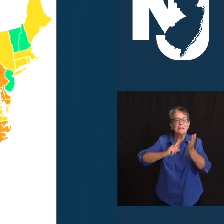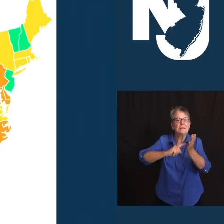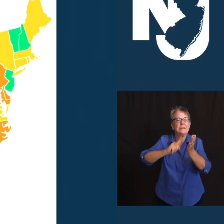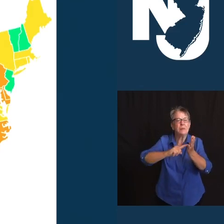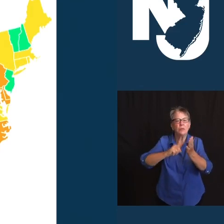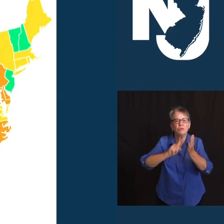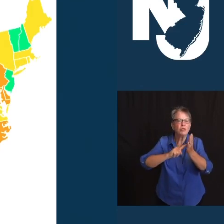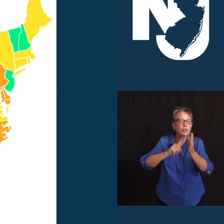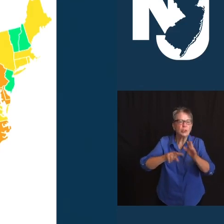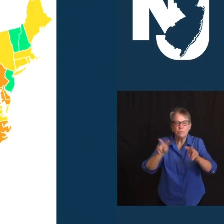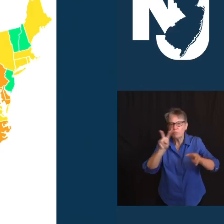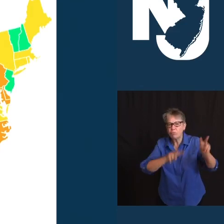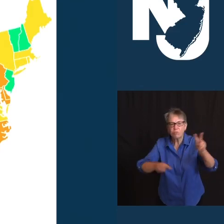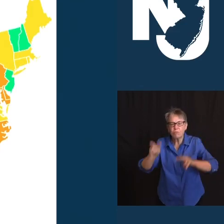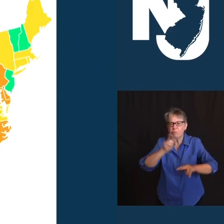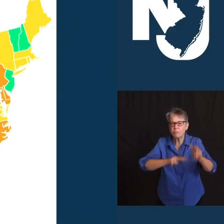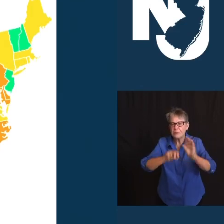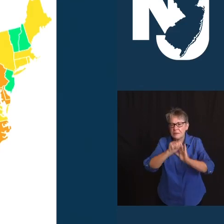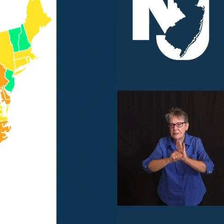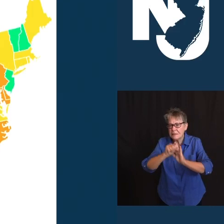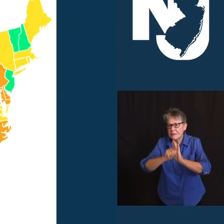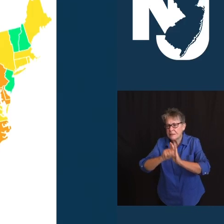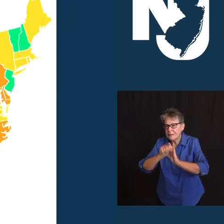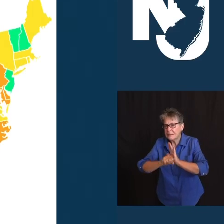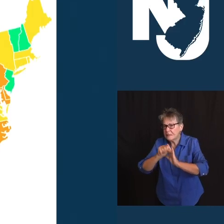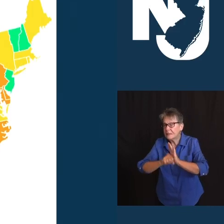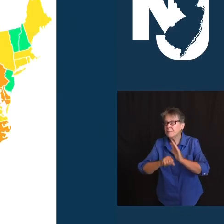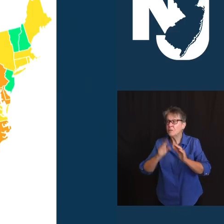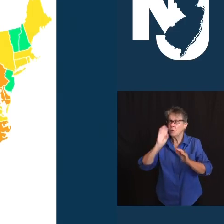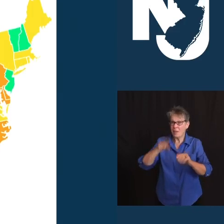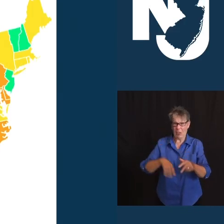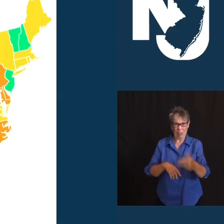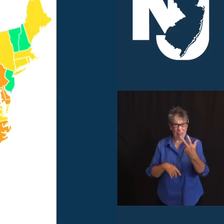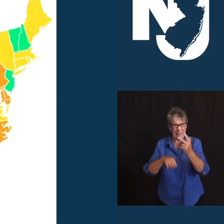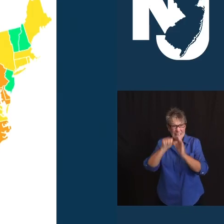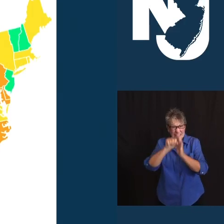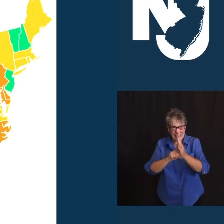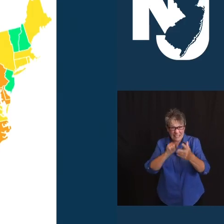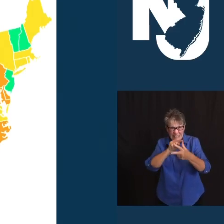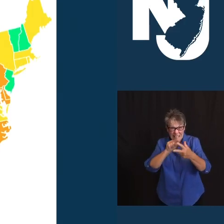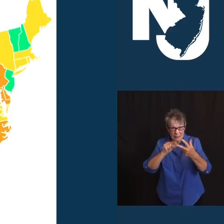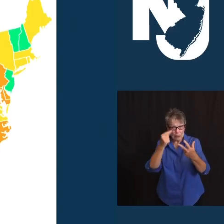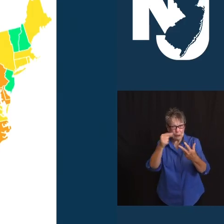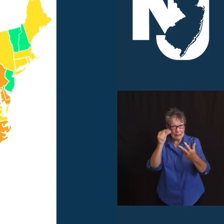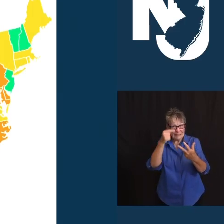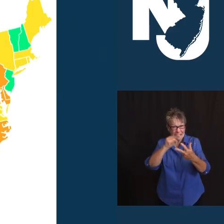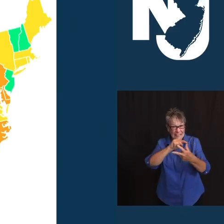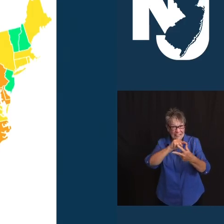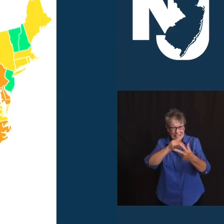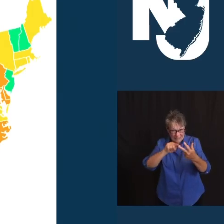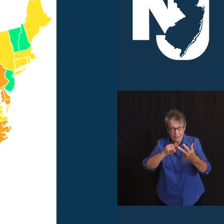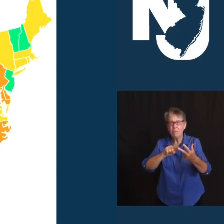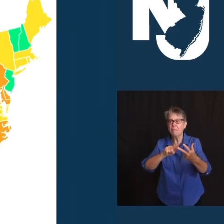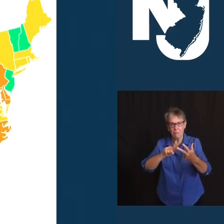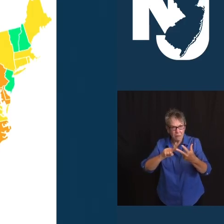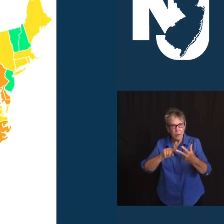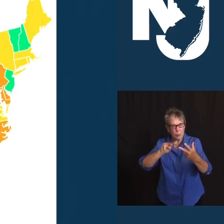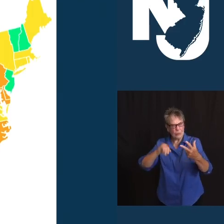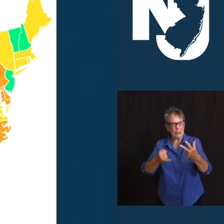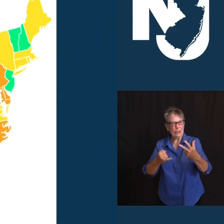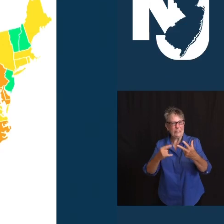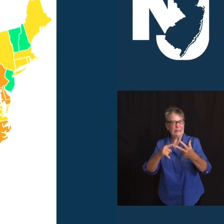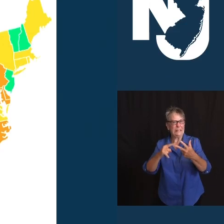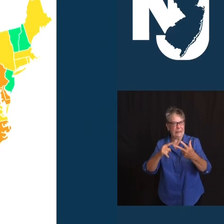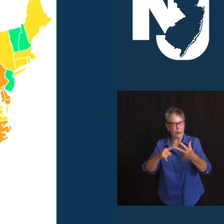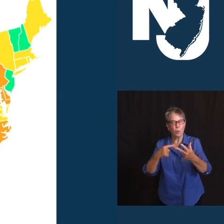on track to contain COVID-19. This rating change was fueled because we were able to bring our RT back